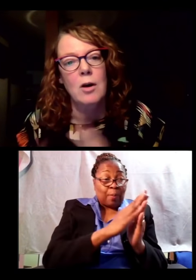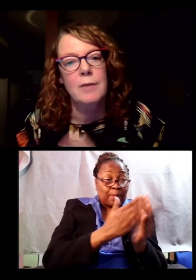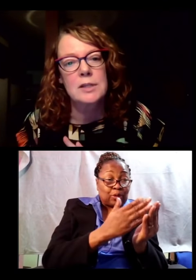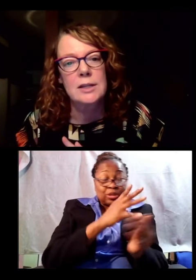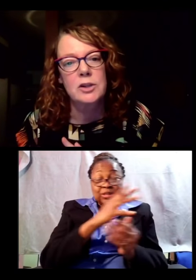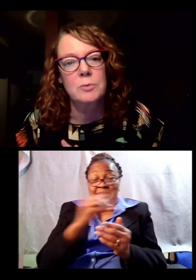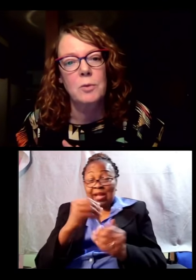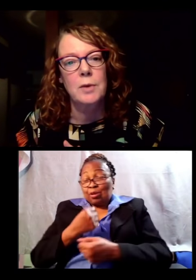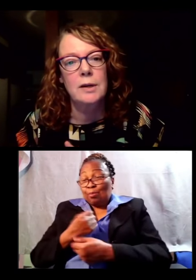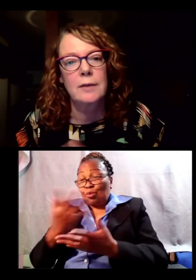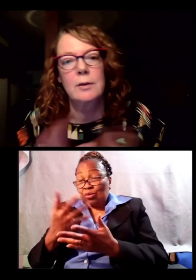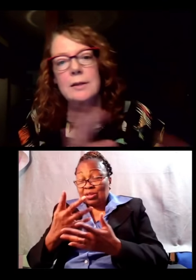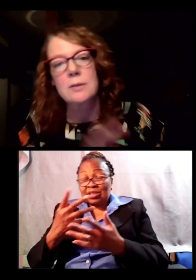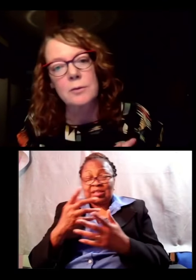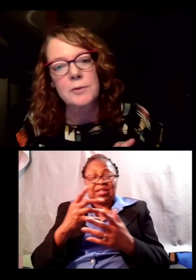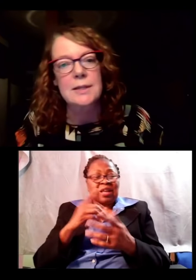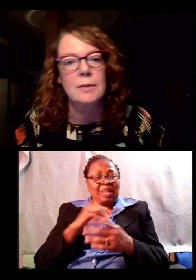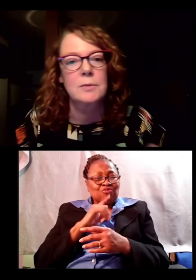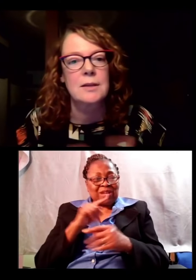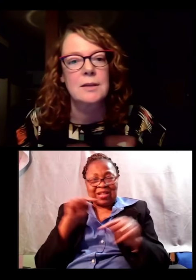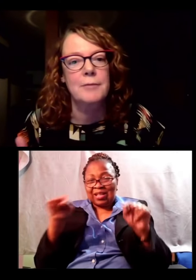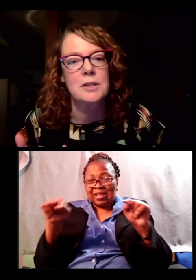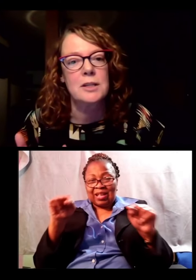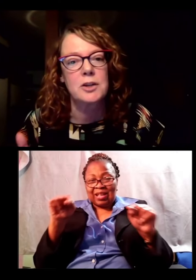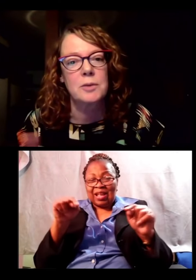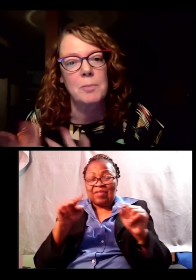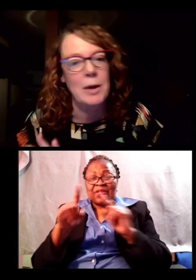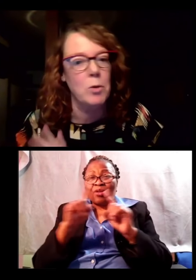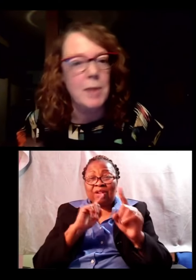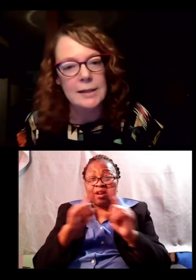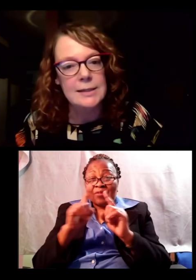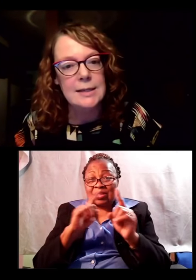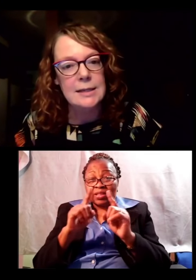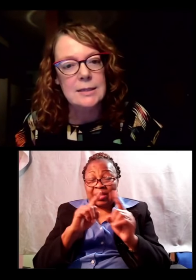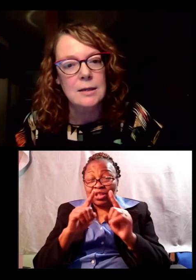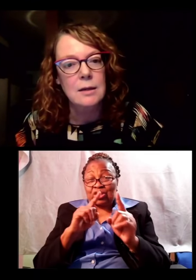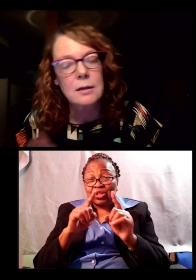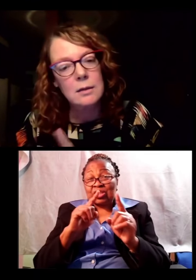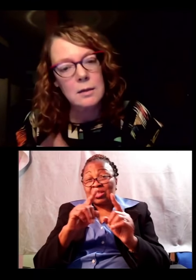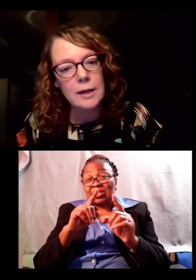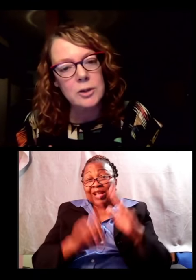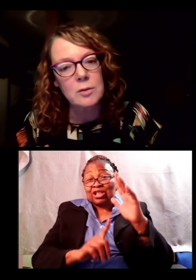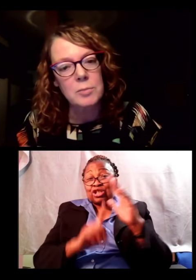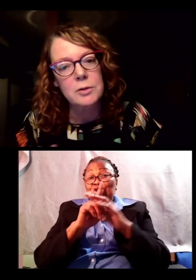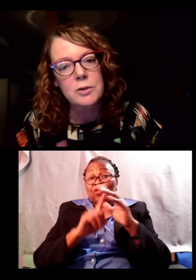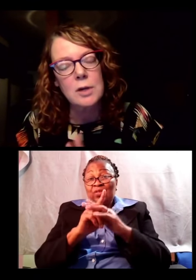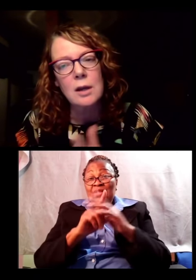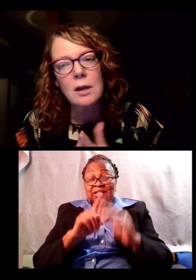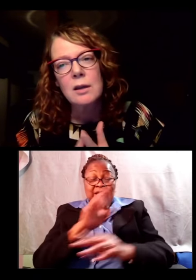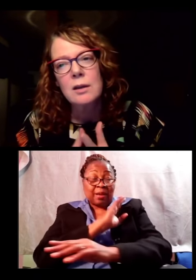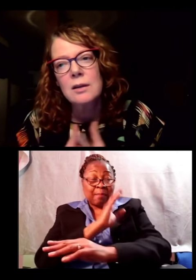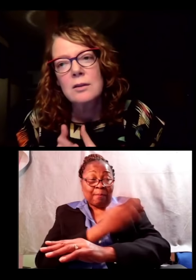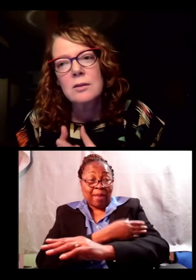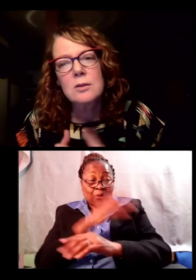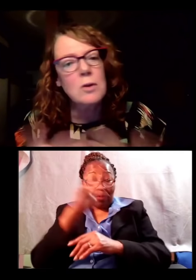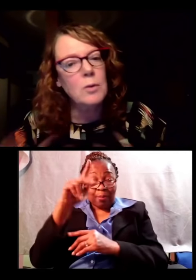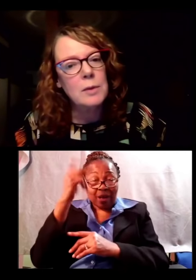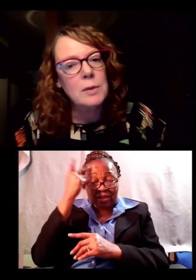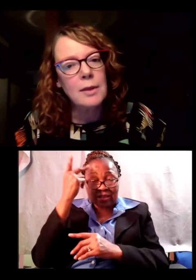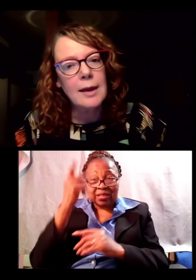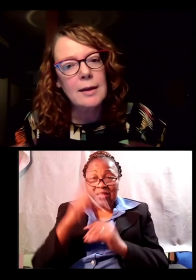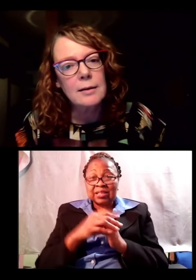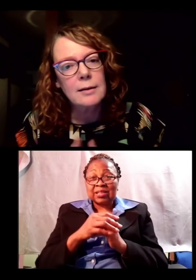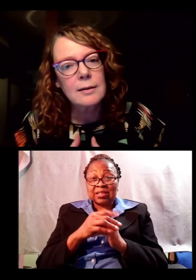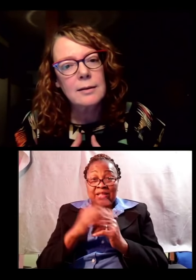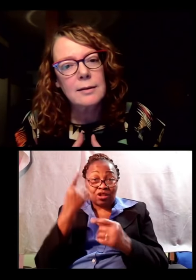somehow they're in conversation with one another, like Surfacing was in conversation with Power Politics, the collection of poetry. Do you agree